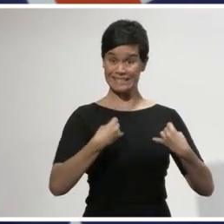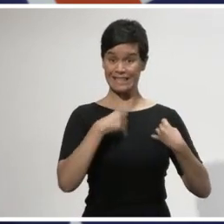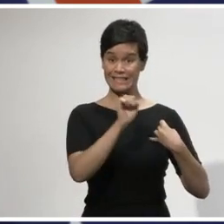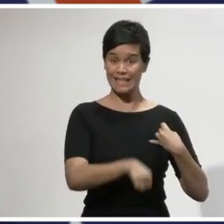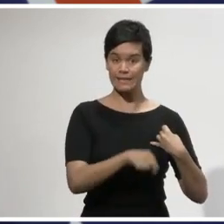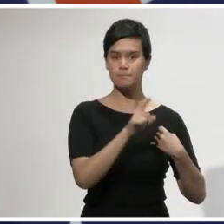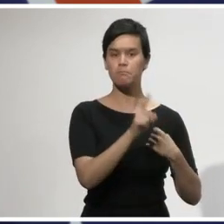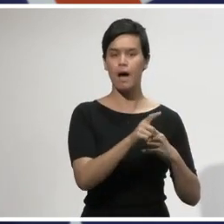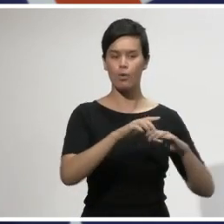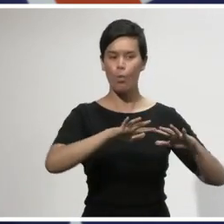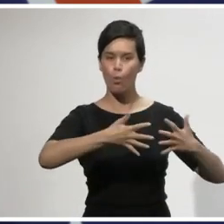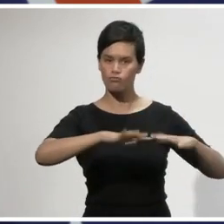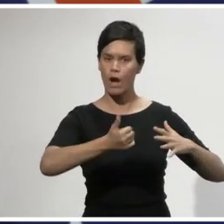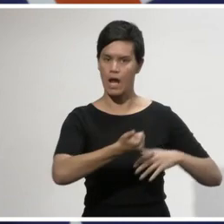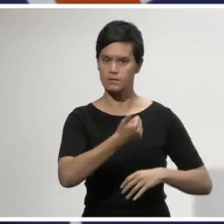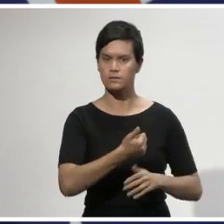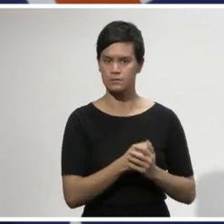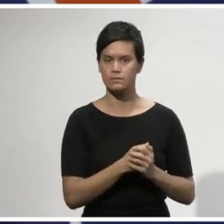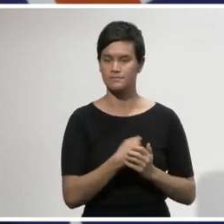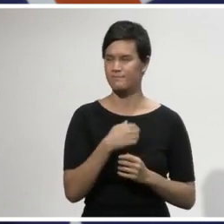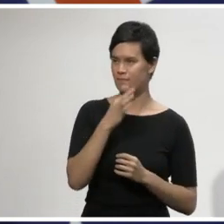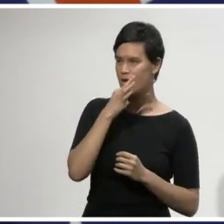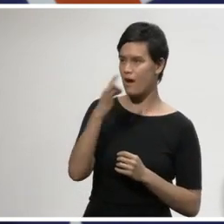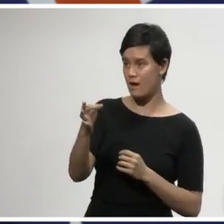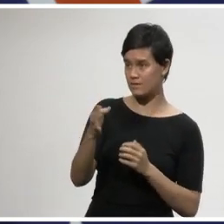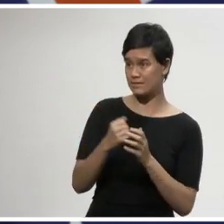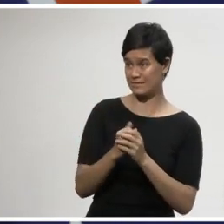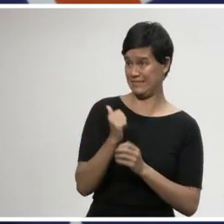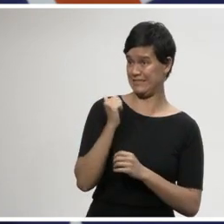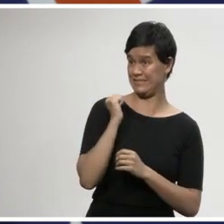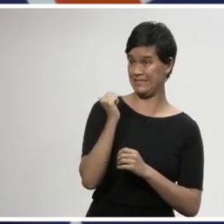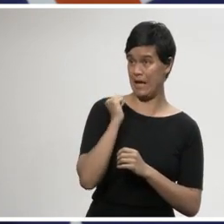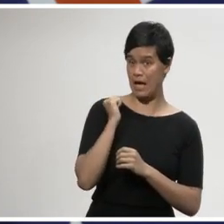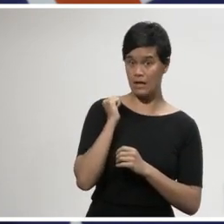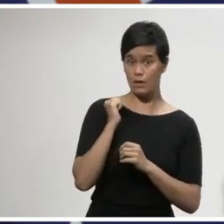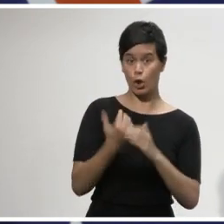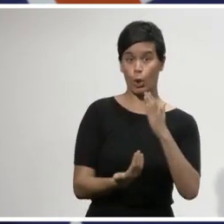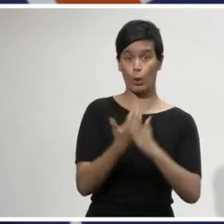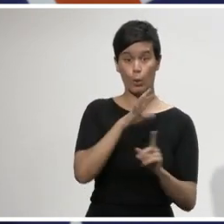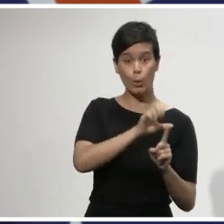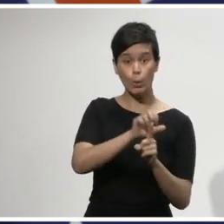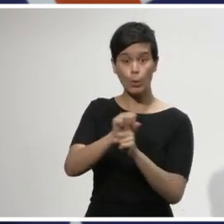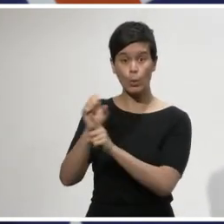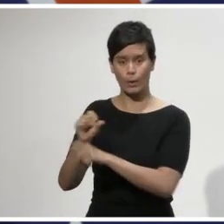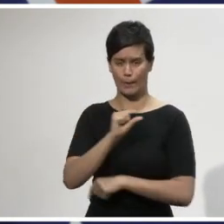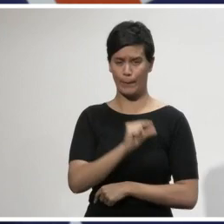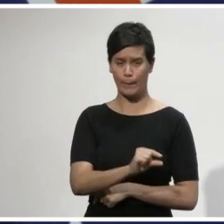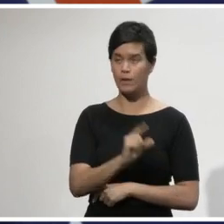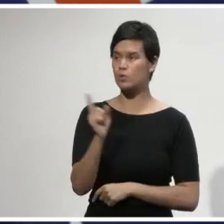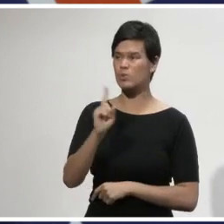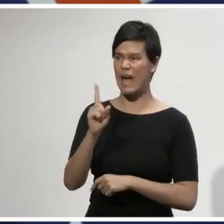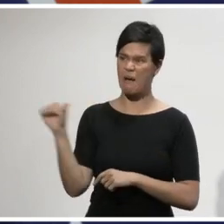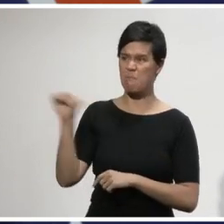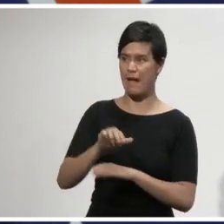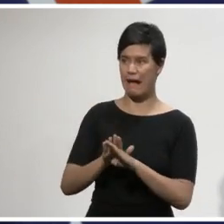well whilst symptomatic. An uptick in cases today after them consecutively dropping for the last few days,